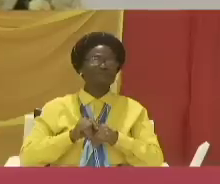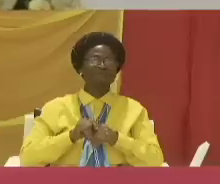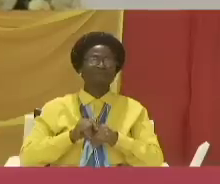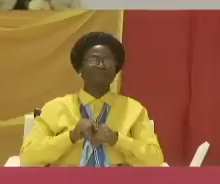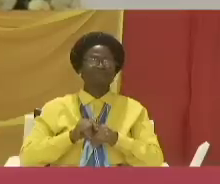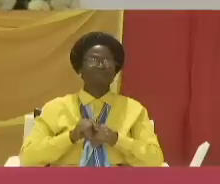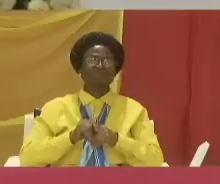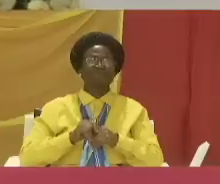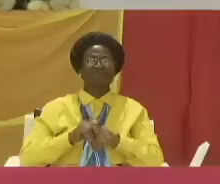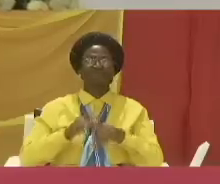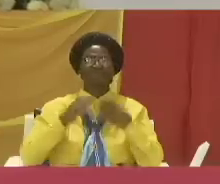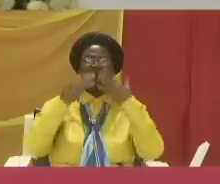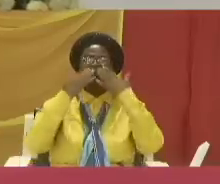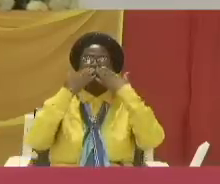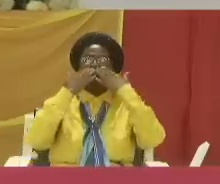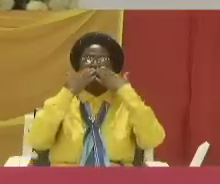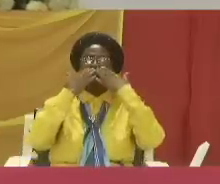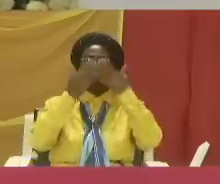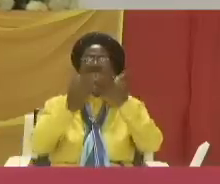thank you, Father.